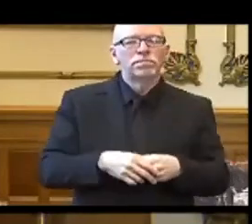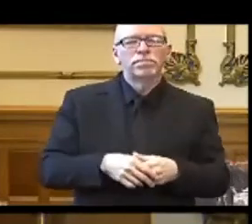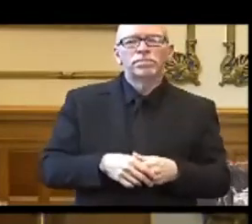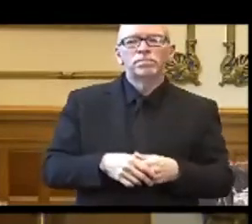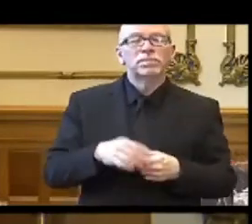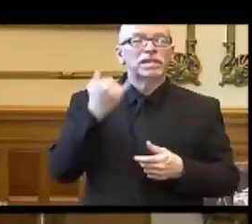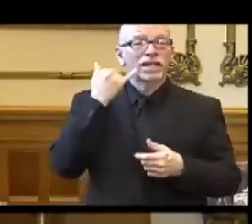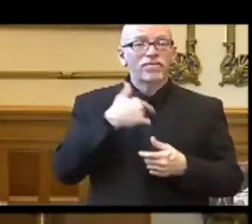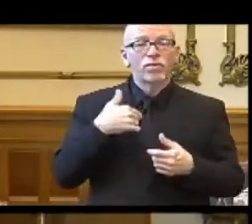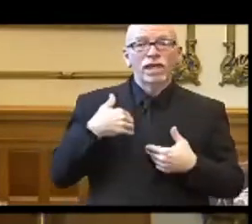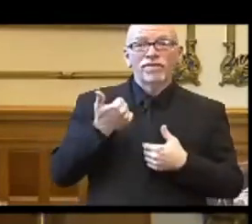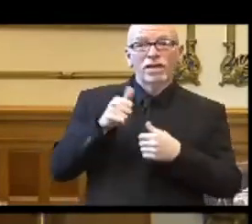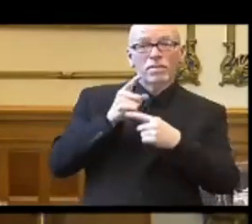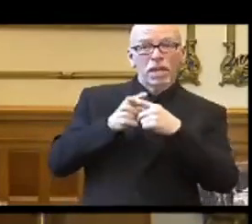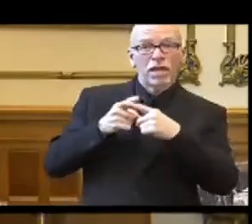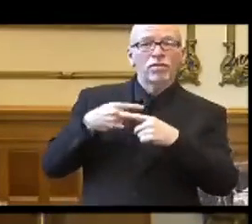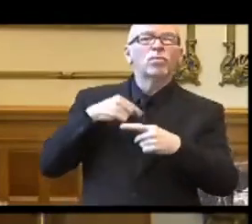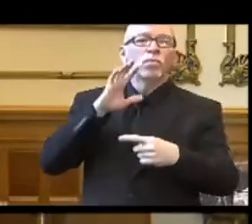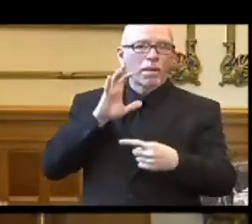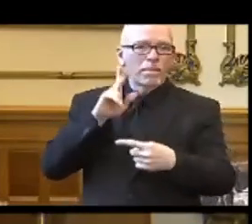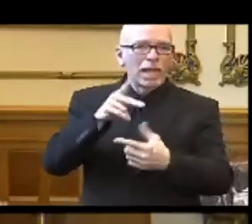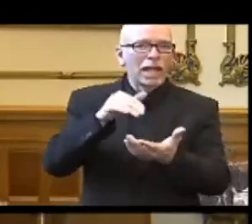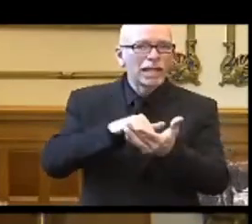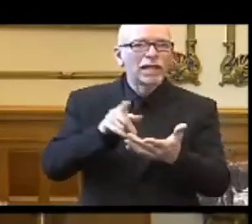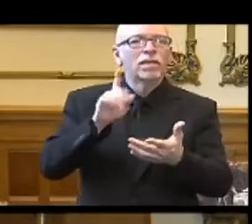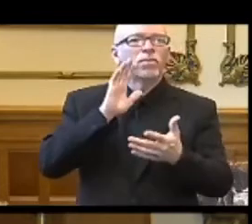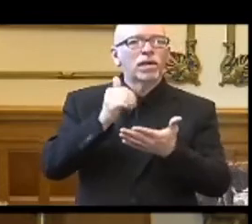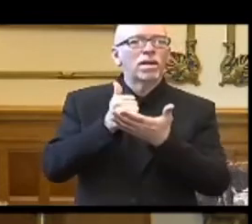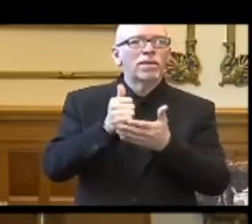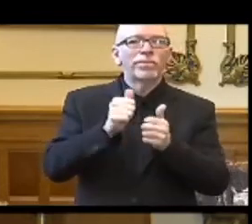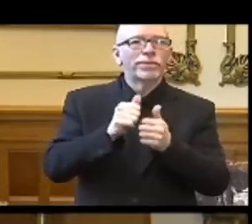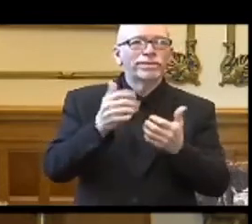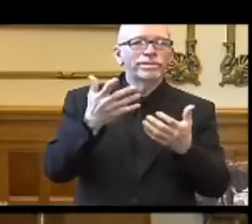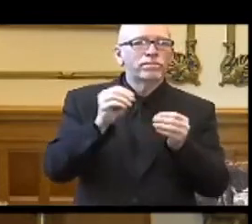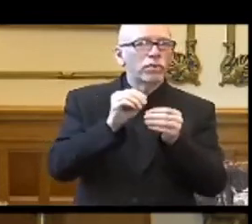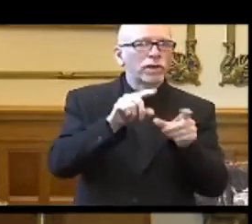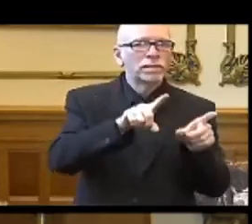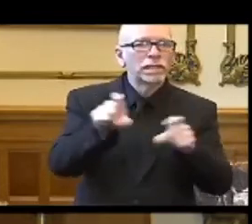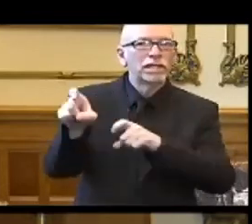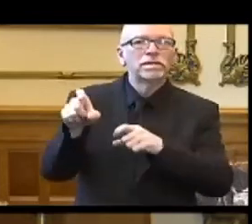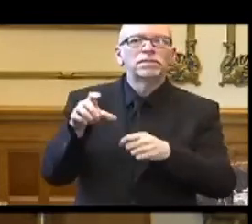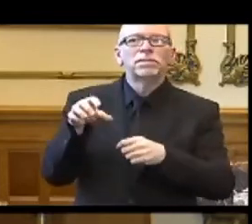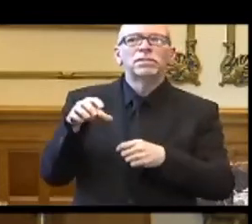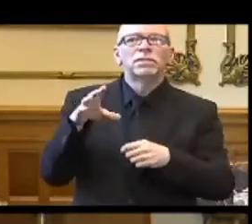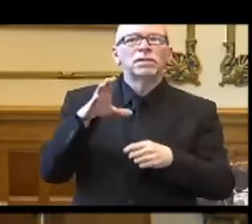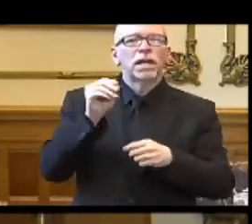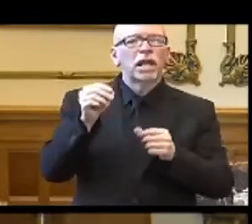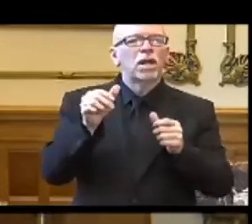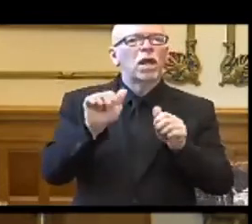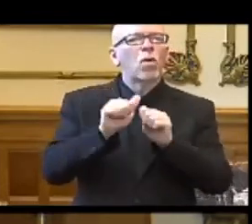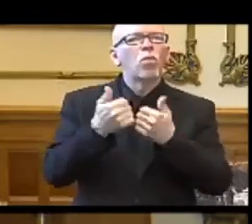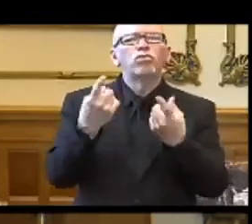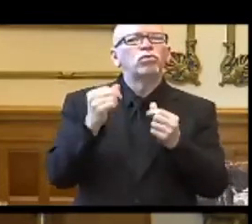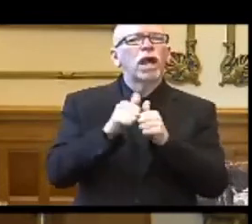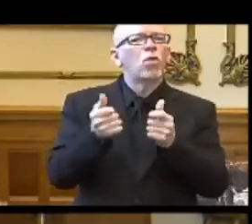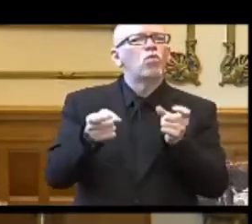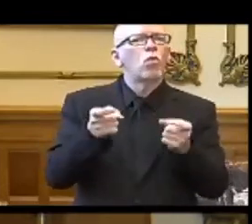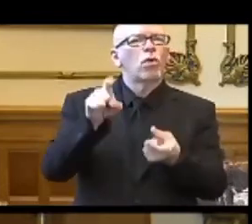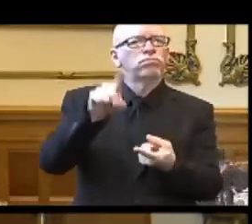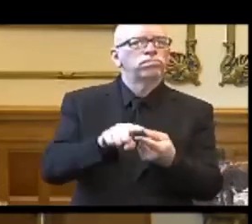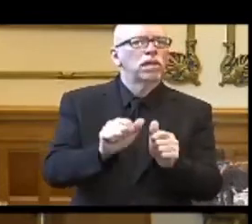we have positives from there, they come back out and help us with not only additional testing, but infection control practices as